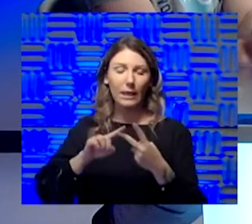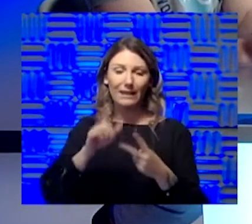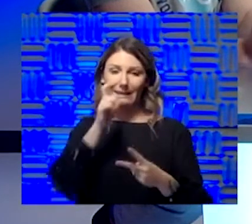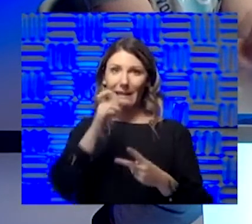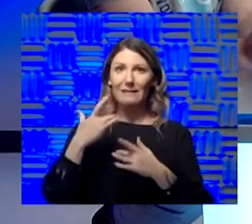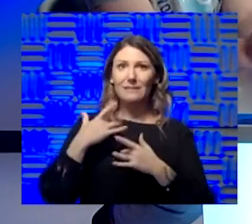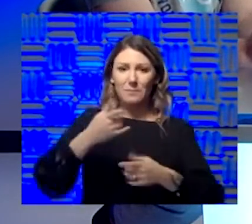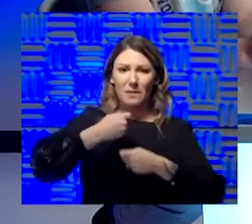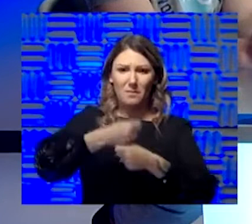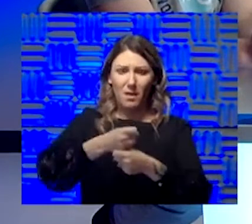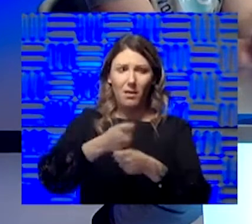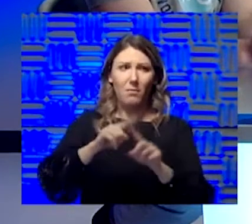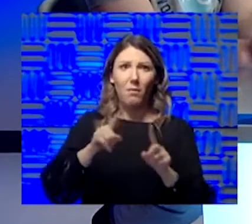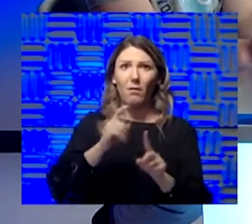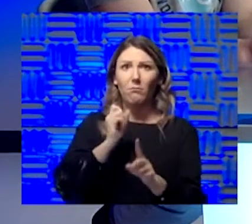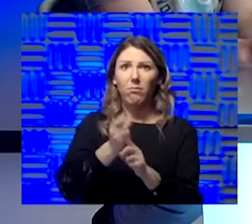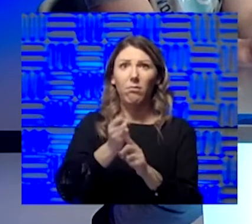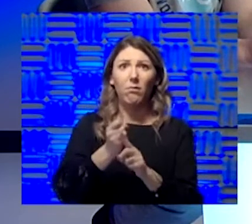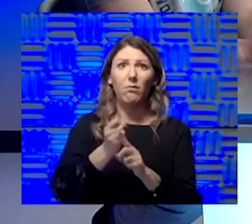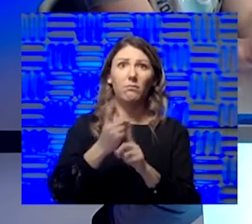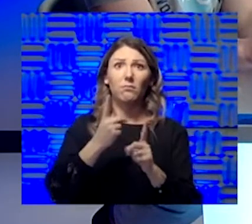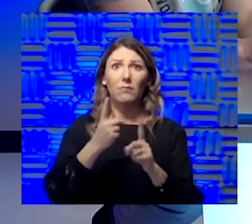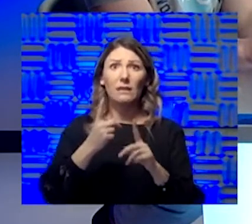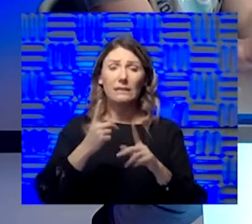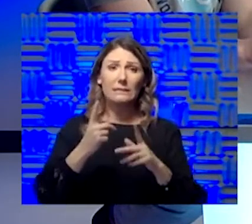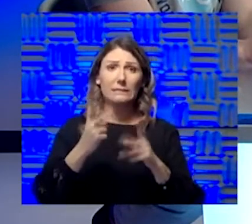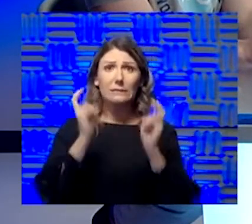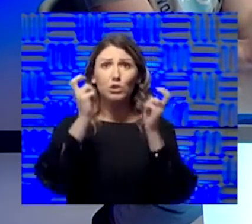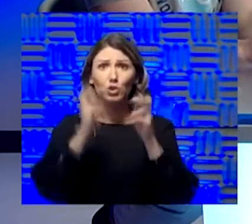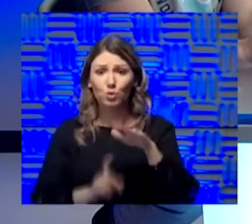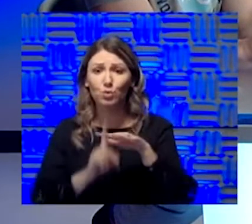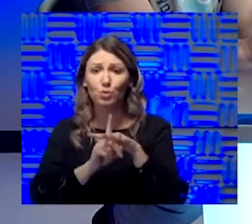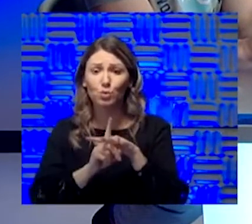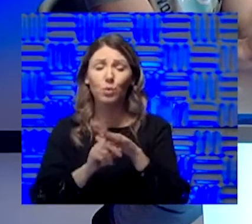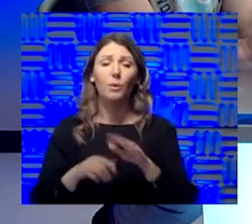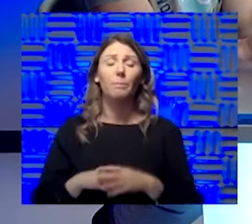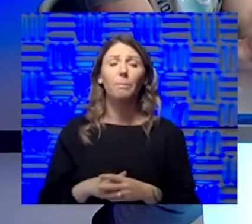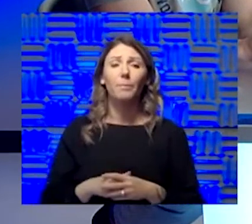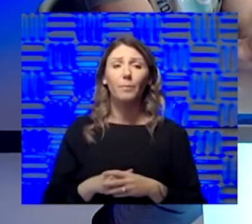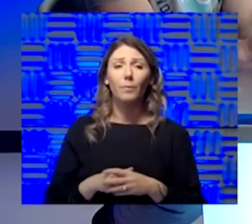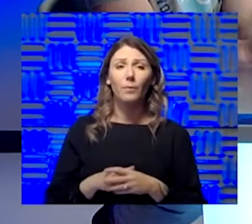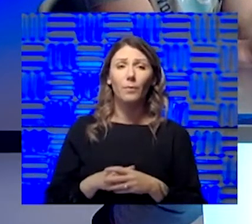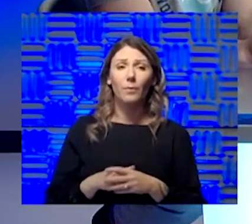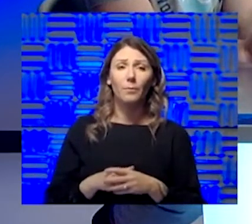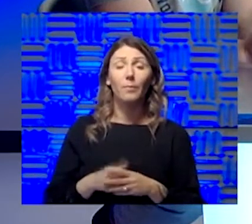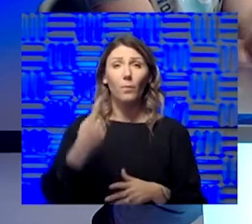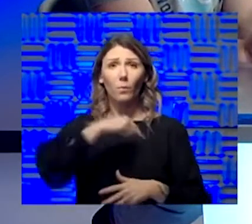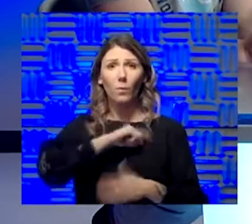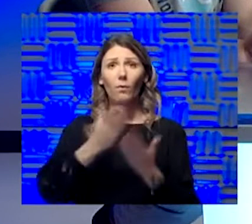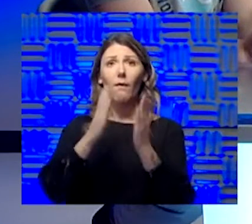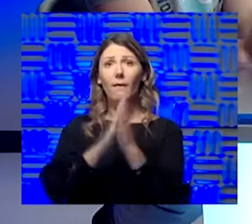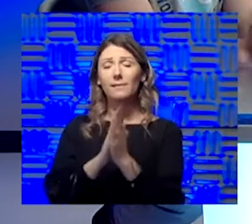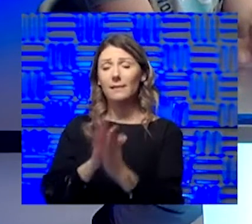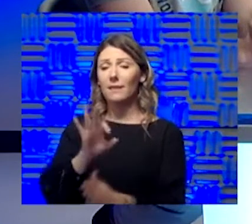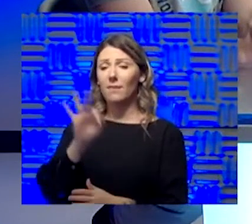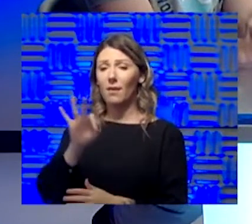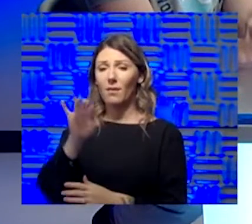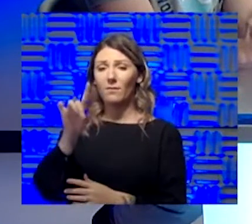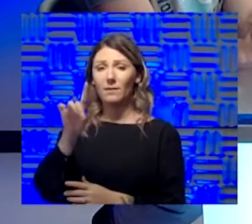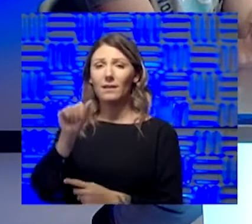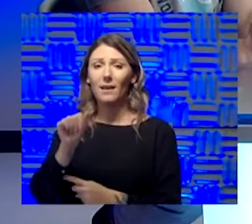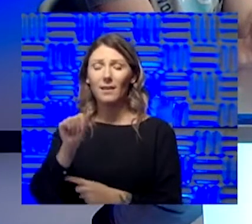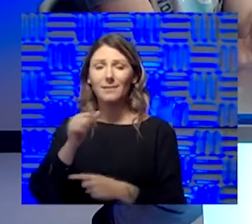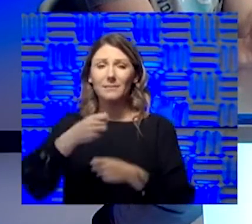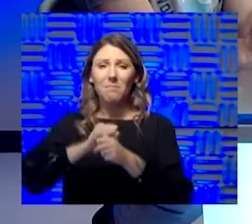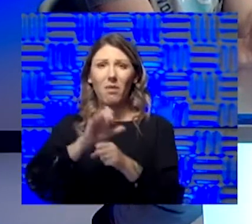into various headaches. But one thing I wanted to ask on the other side of that coin is, as we are asking the FDA to kind of ease the